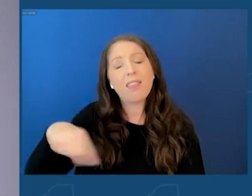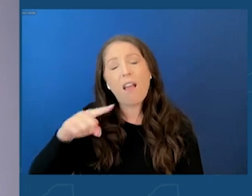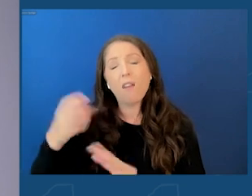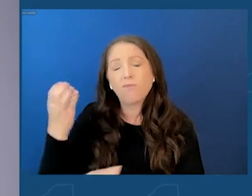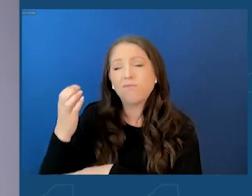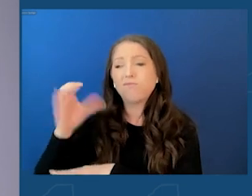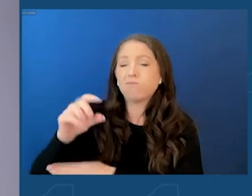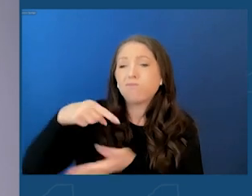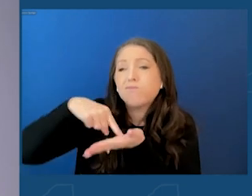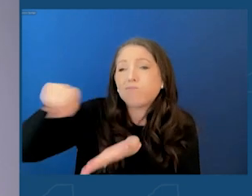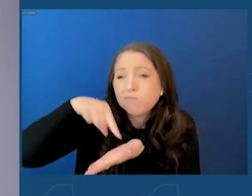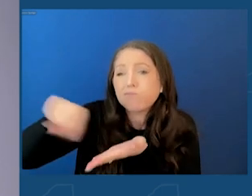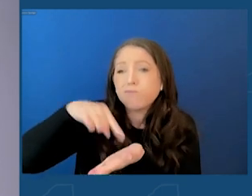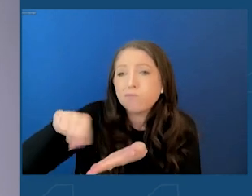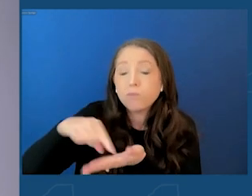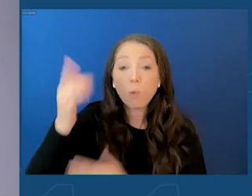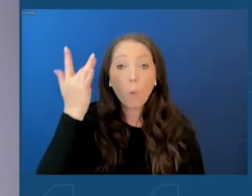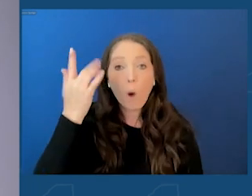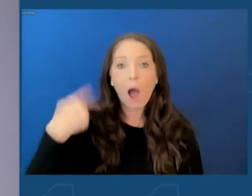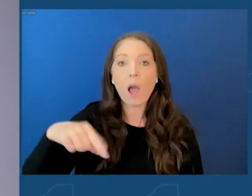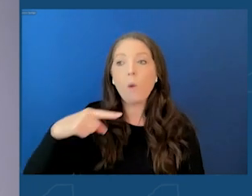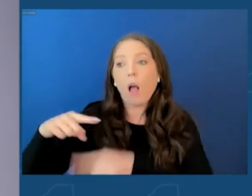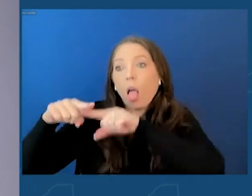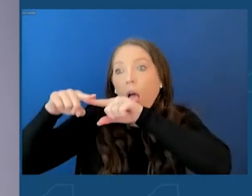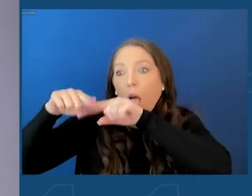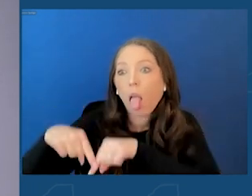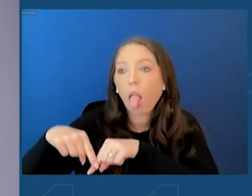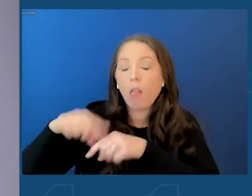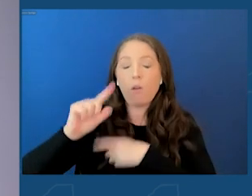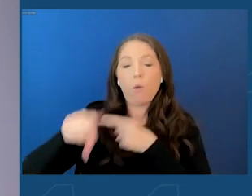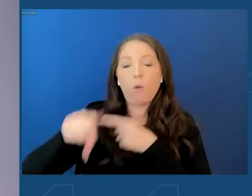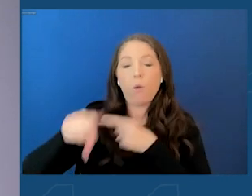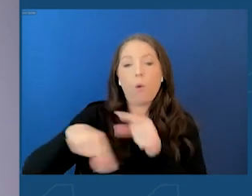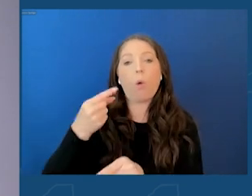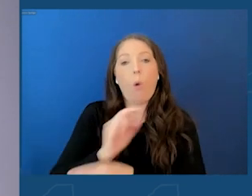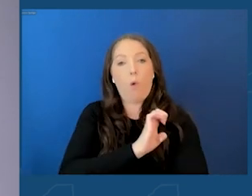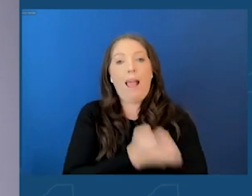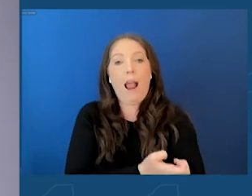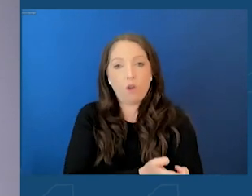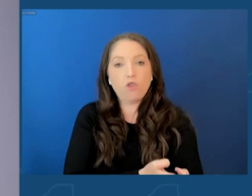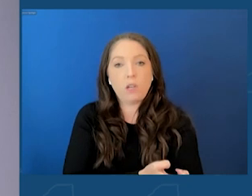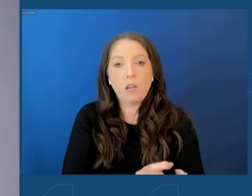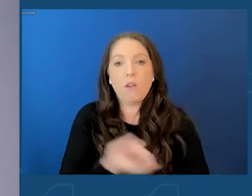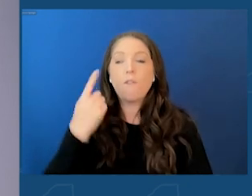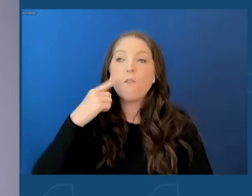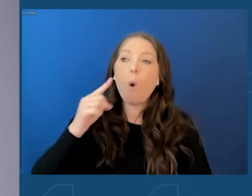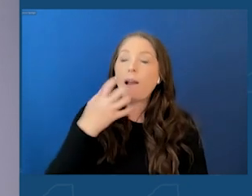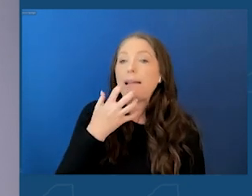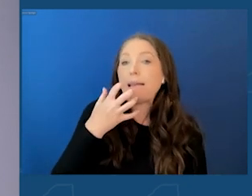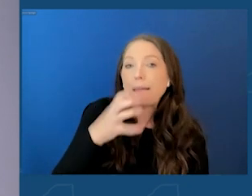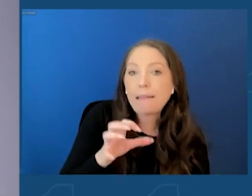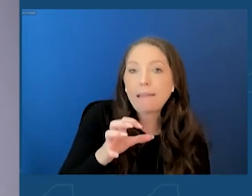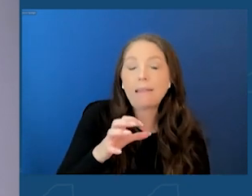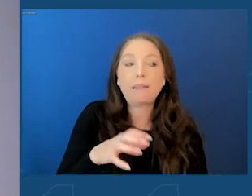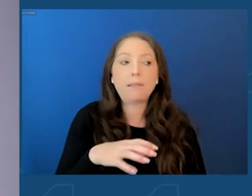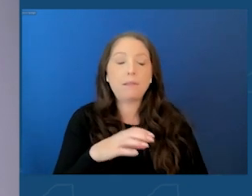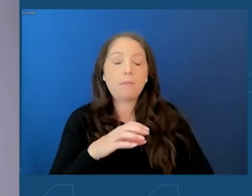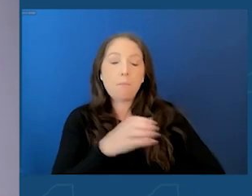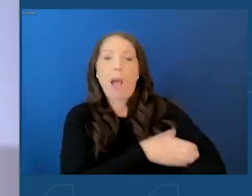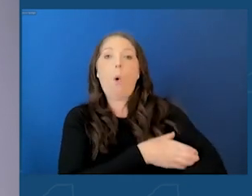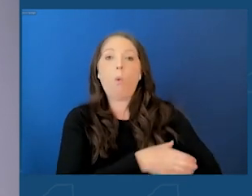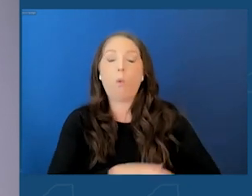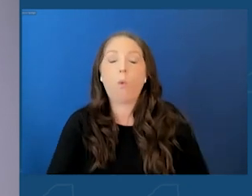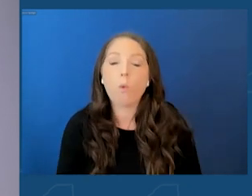of our over-reliance on global energy markets to heat our homes and power our businesses.